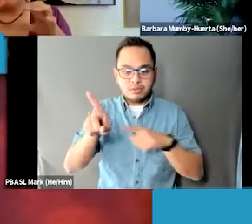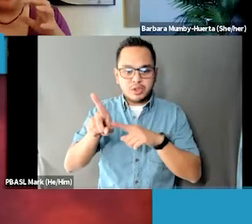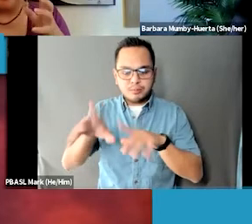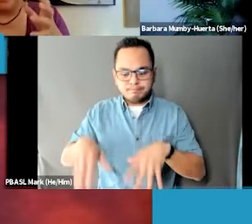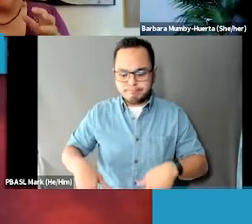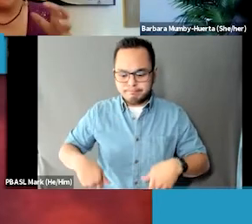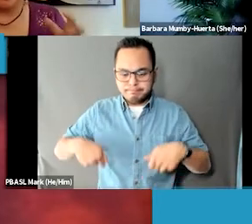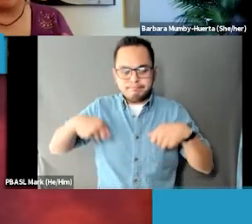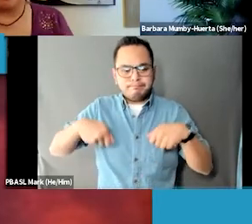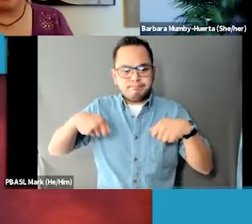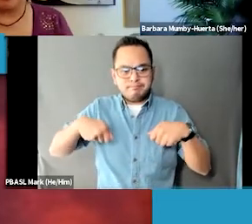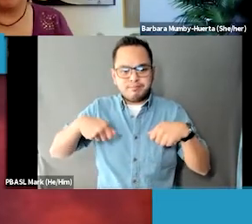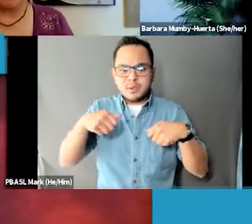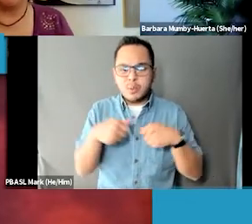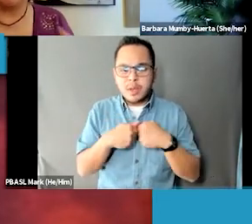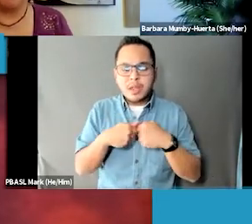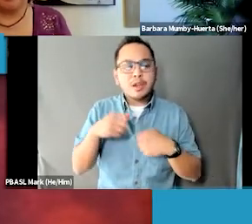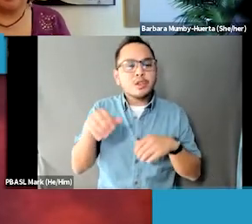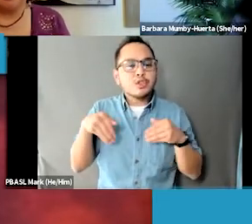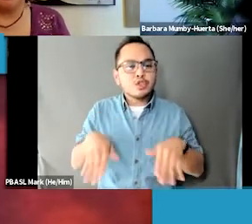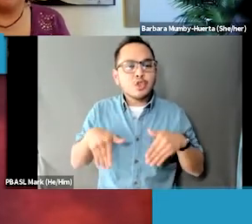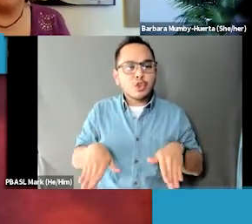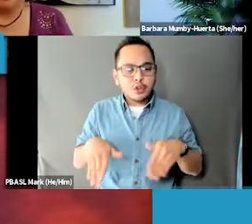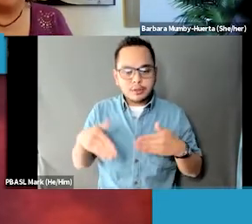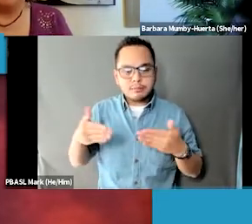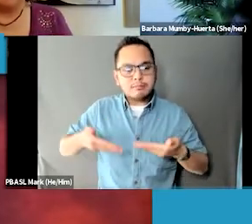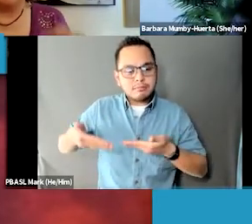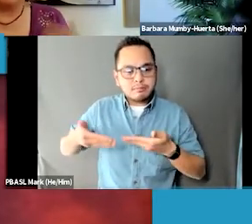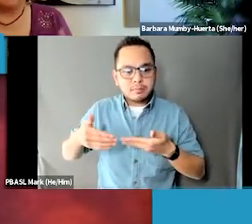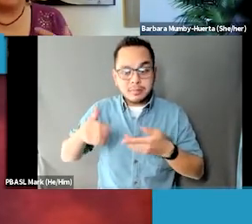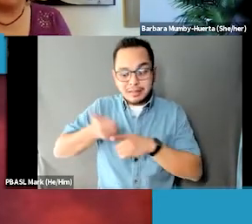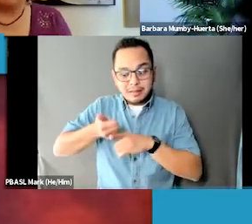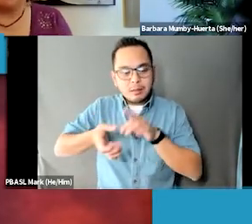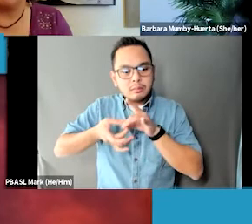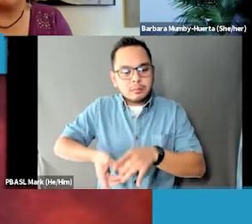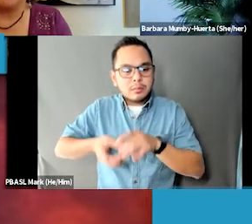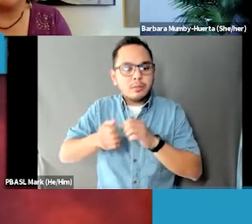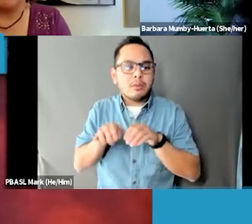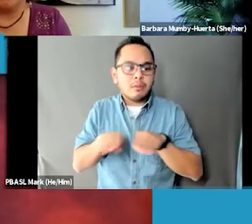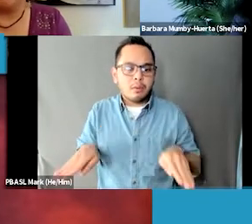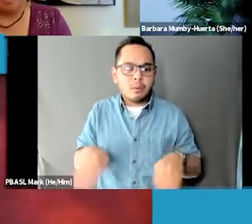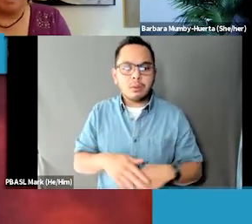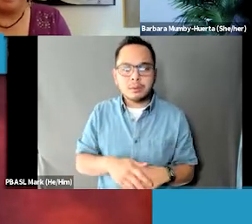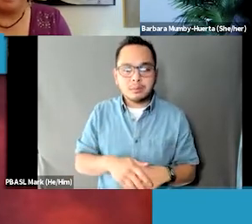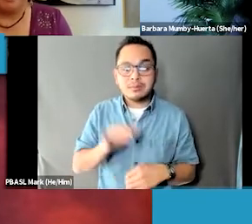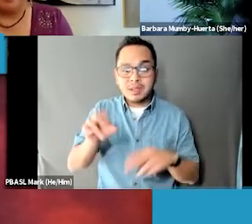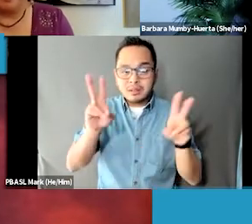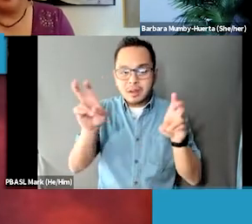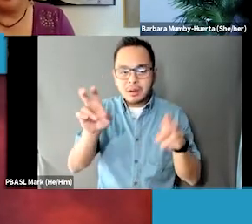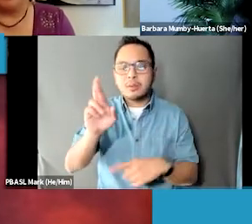with this very heavy checkerboard skirt that is the floor. And what this painting told me, the title was called